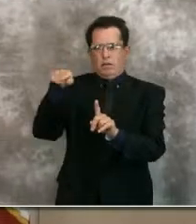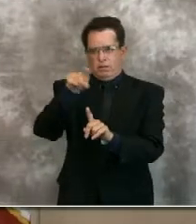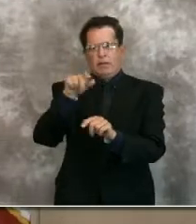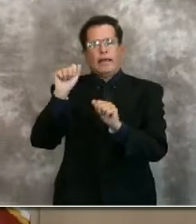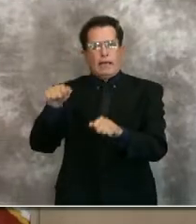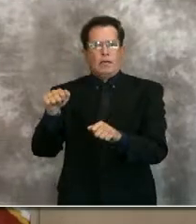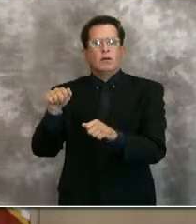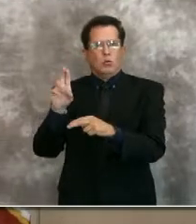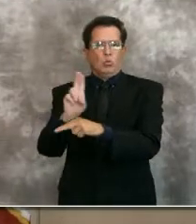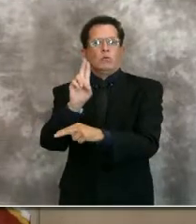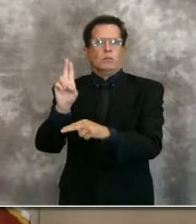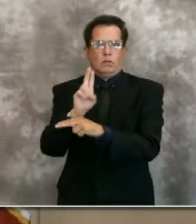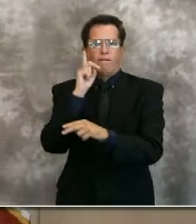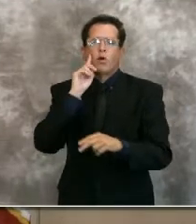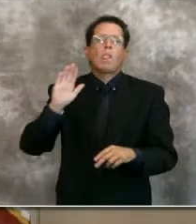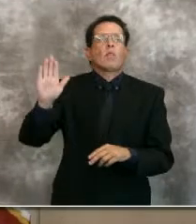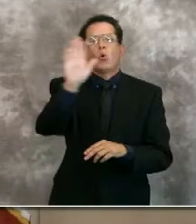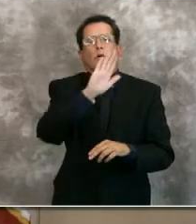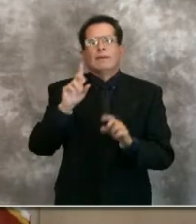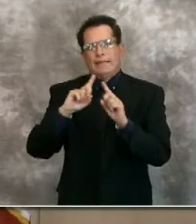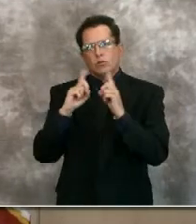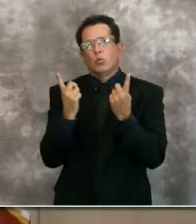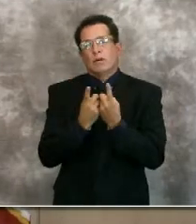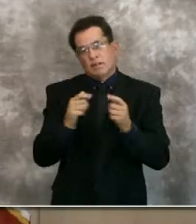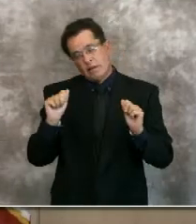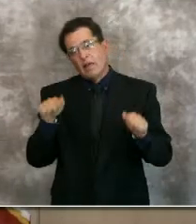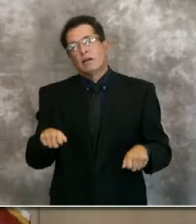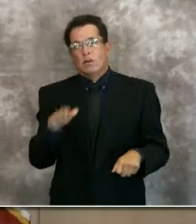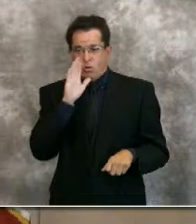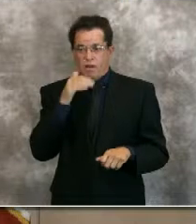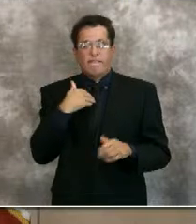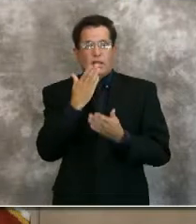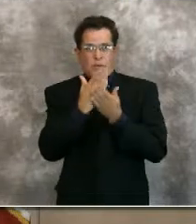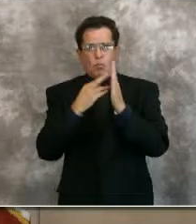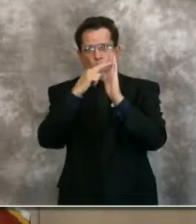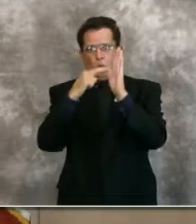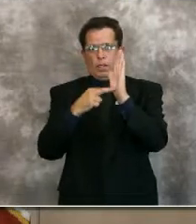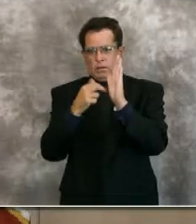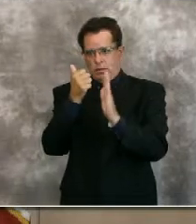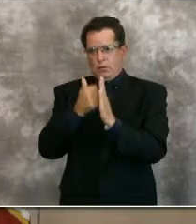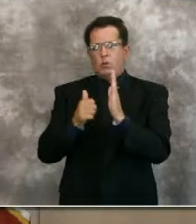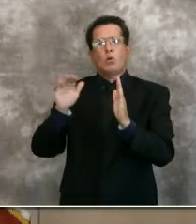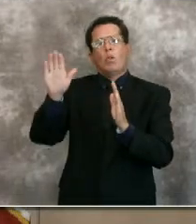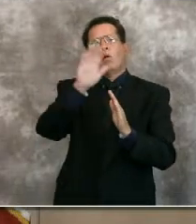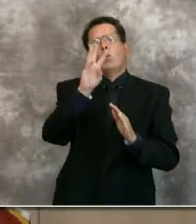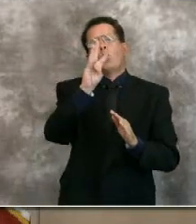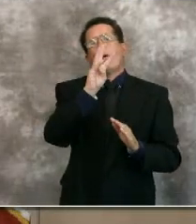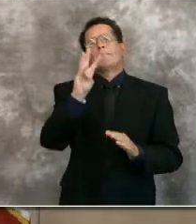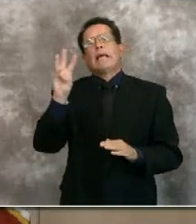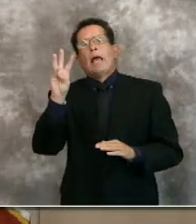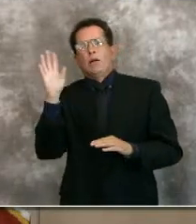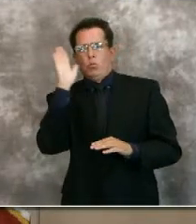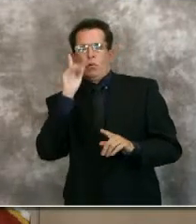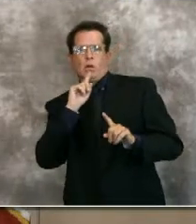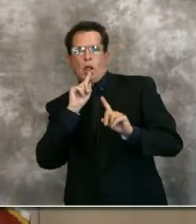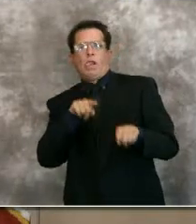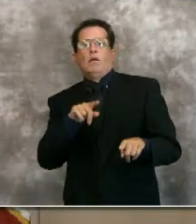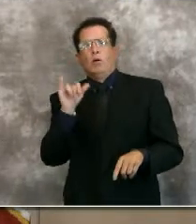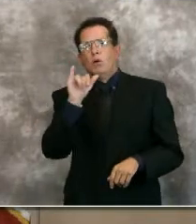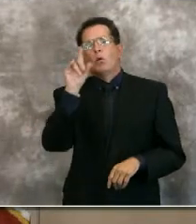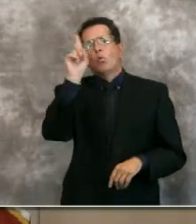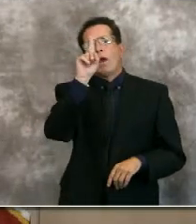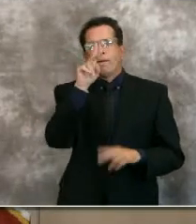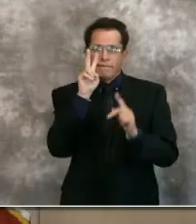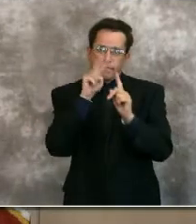in their supervisorial districts. There will be some guidelines on each of the supervisors' webpage in regards to the